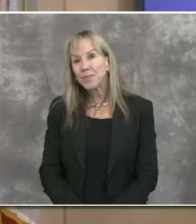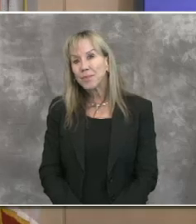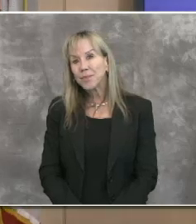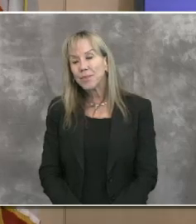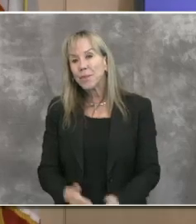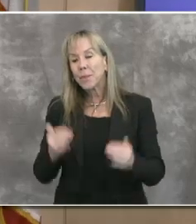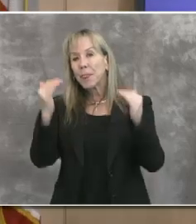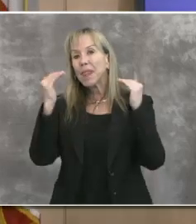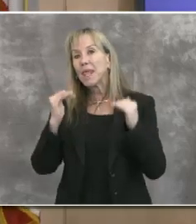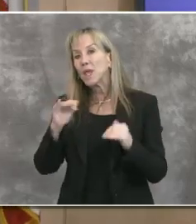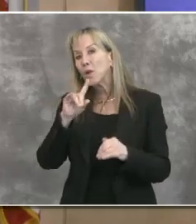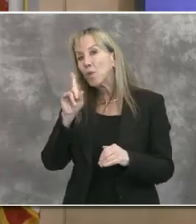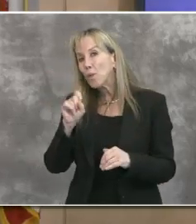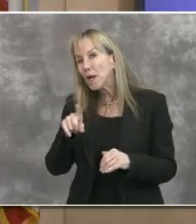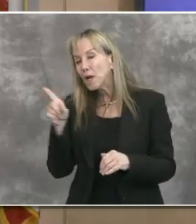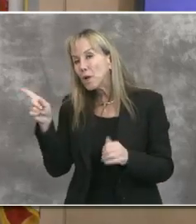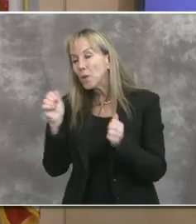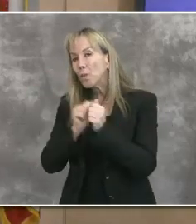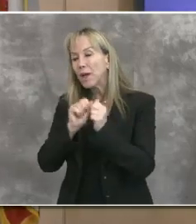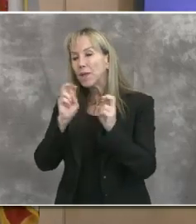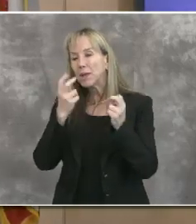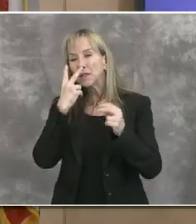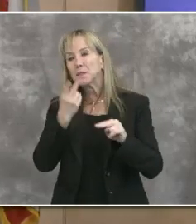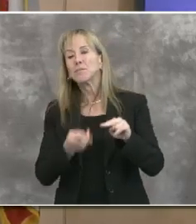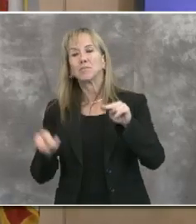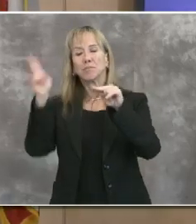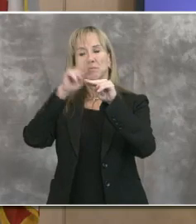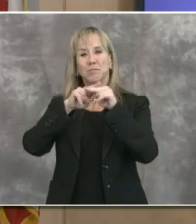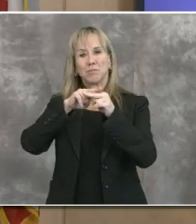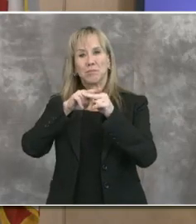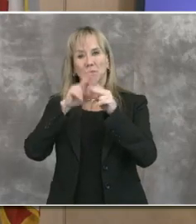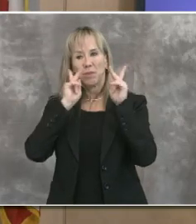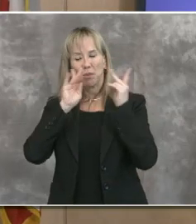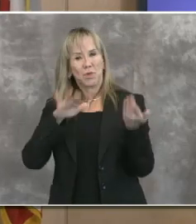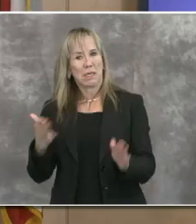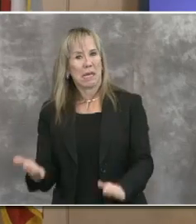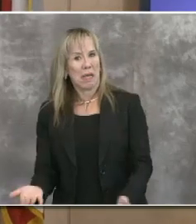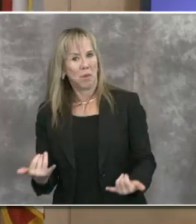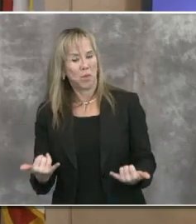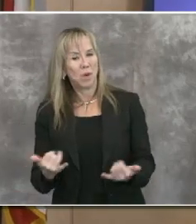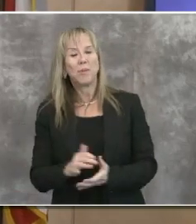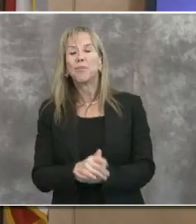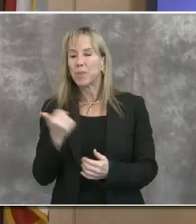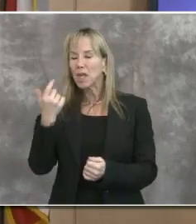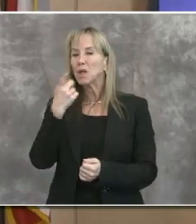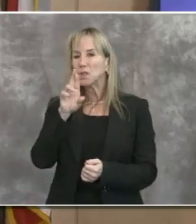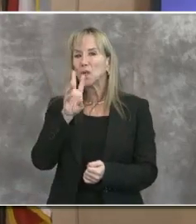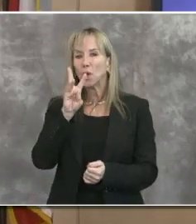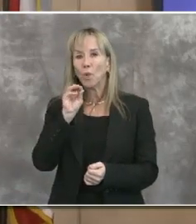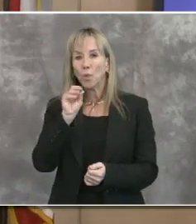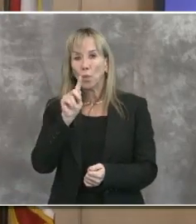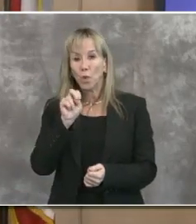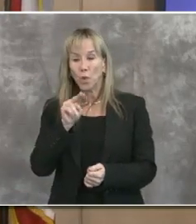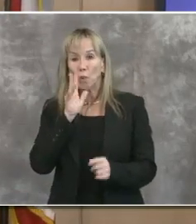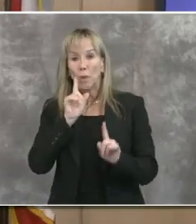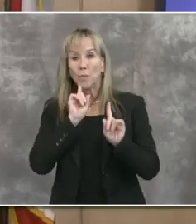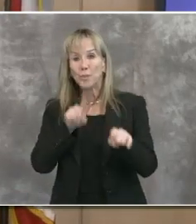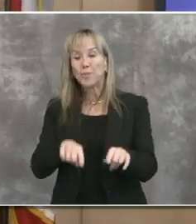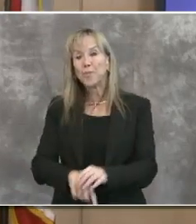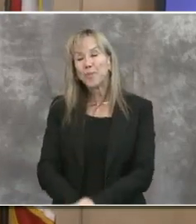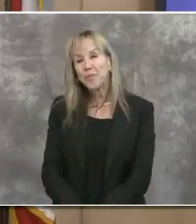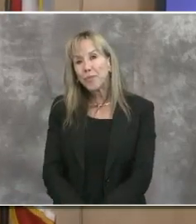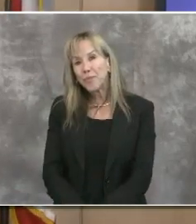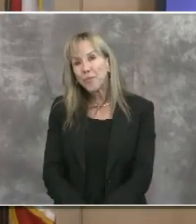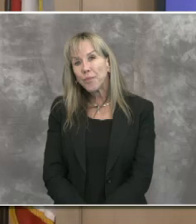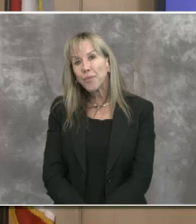This next question deals with the spike in deaths that we've reported today, and Dr. Wooten will respond to that. And this